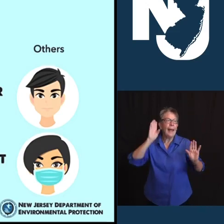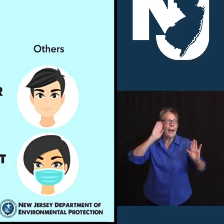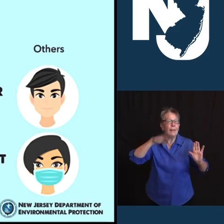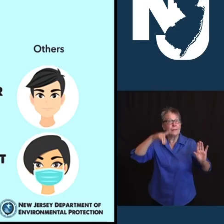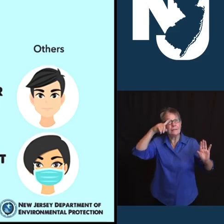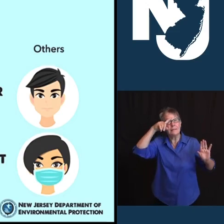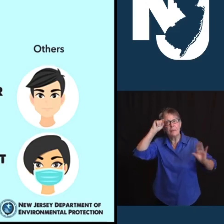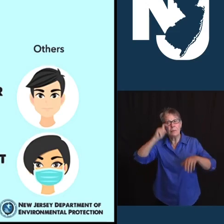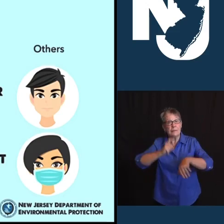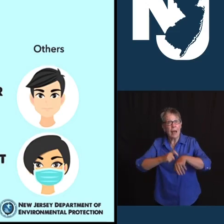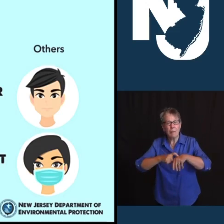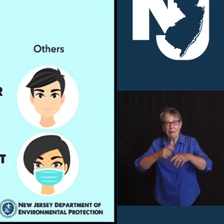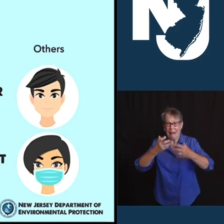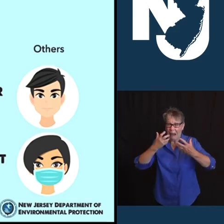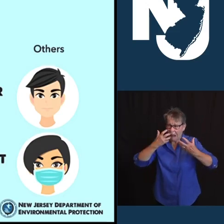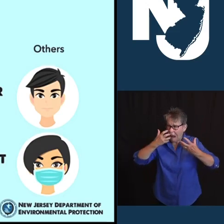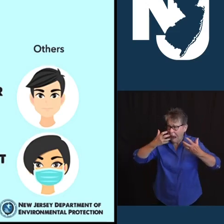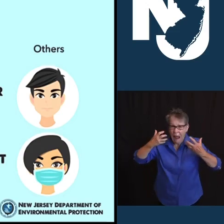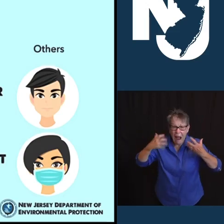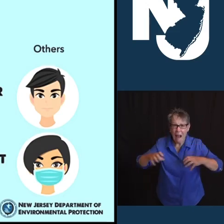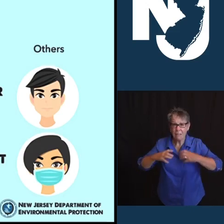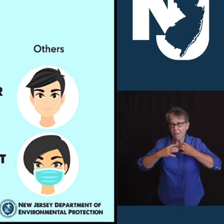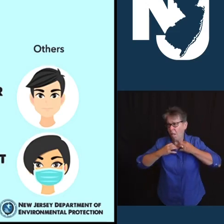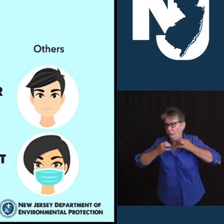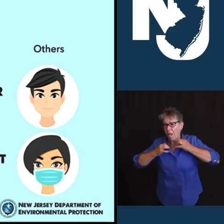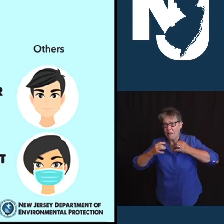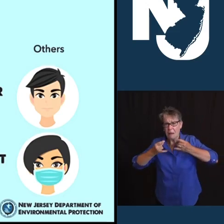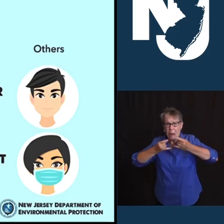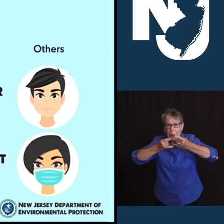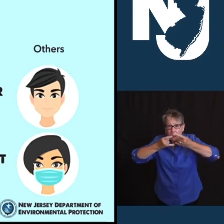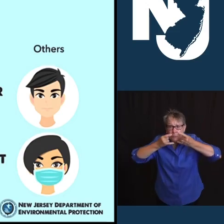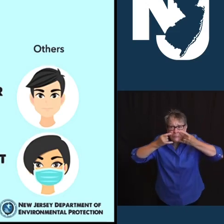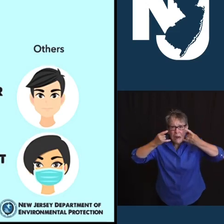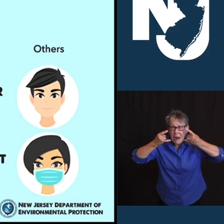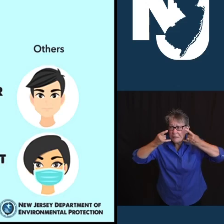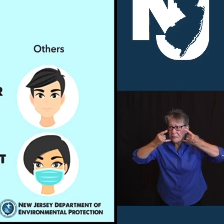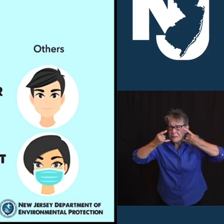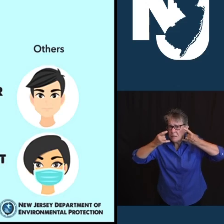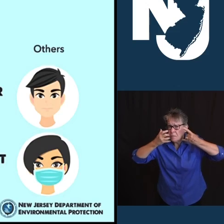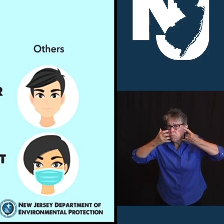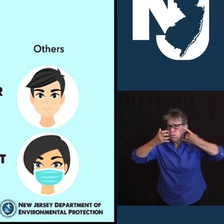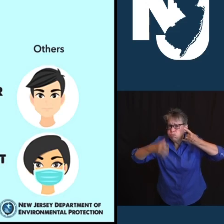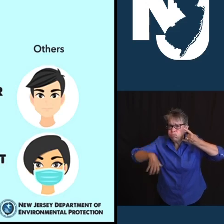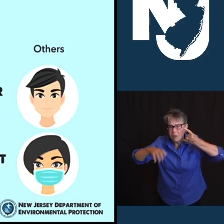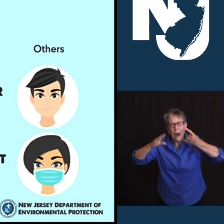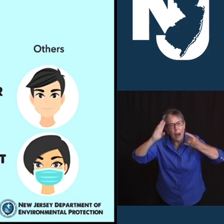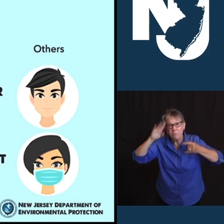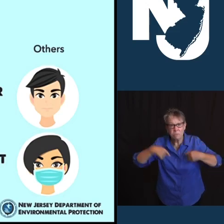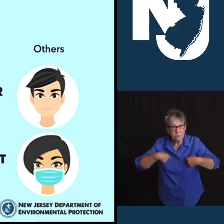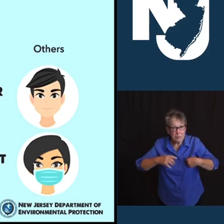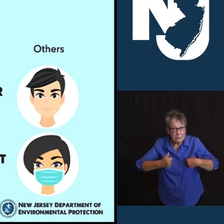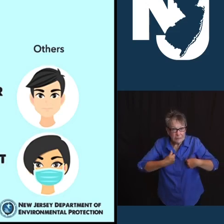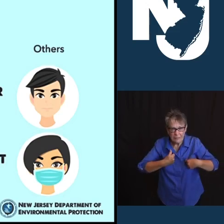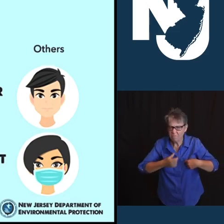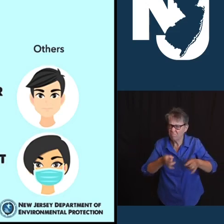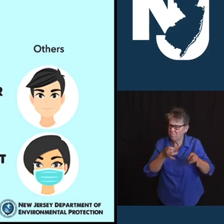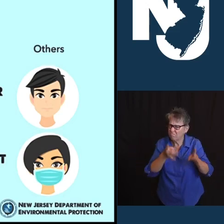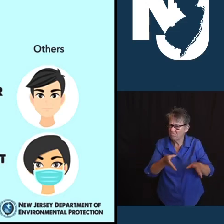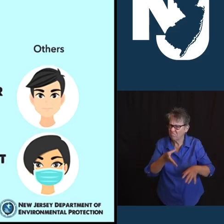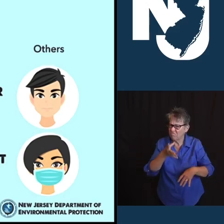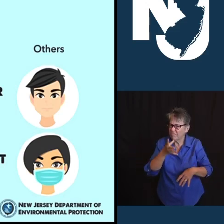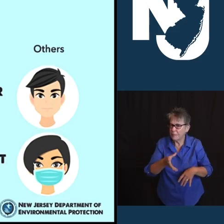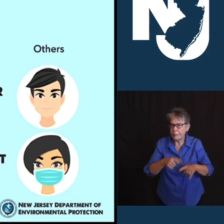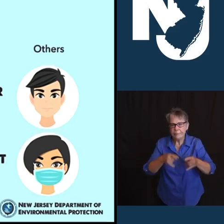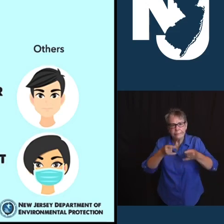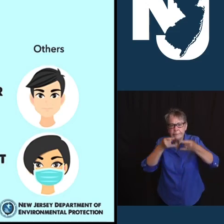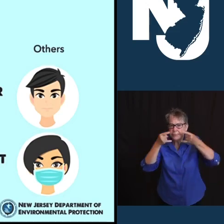I don't like it any more than you do, but we have to. The only people who do not need to be masked are children under 2 years old and those